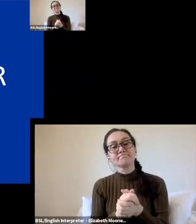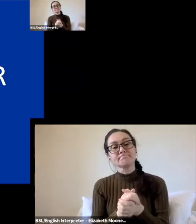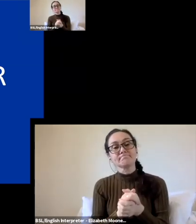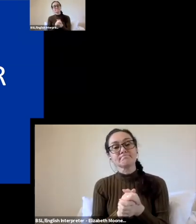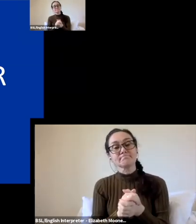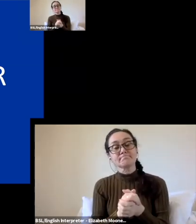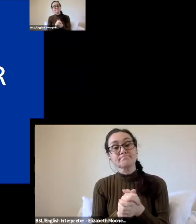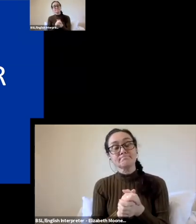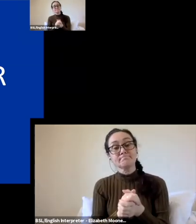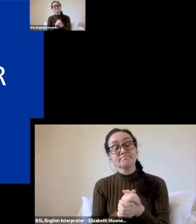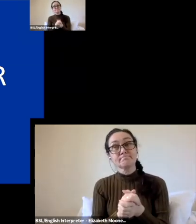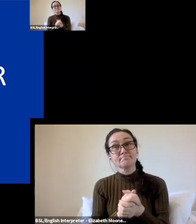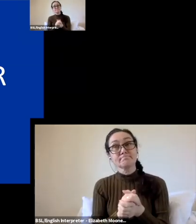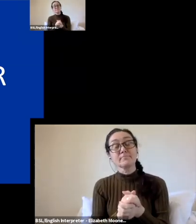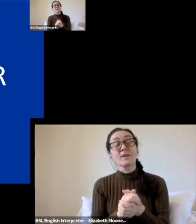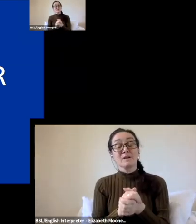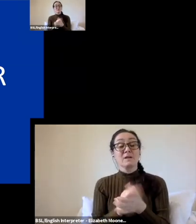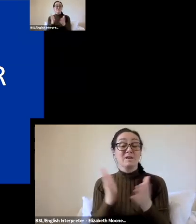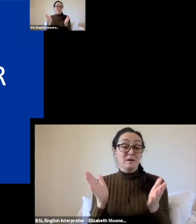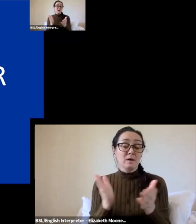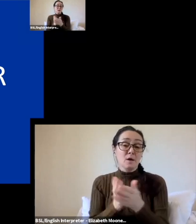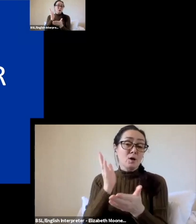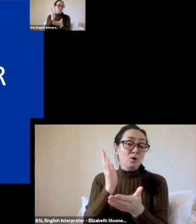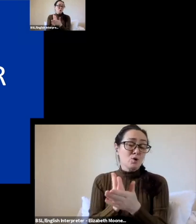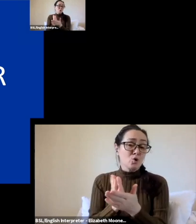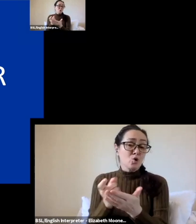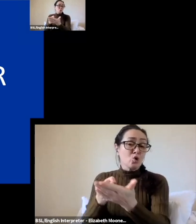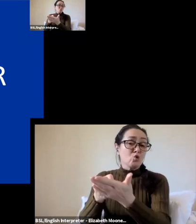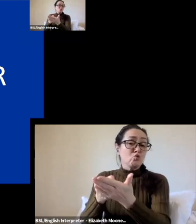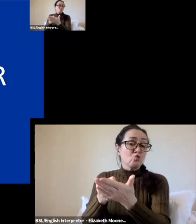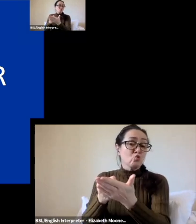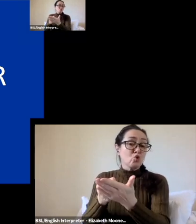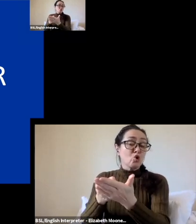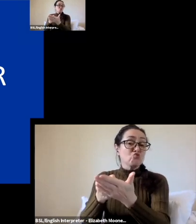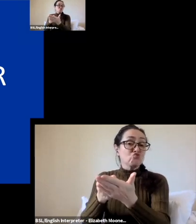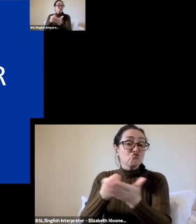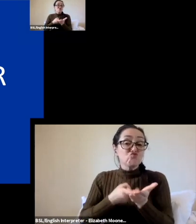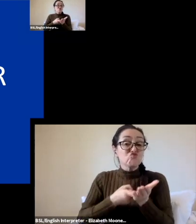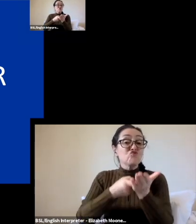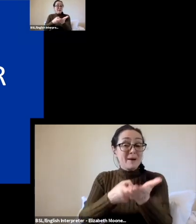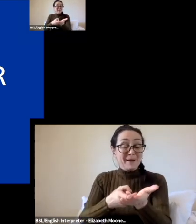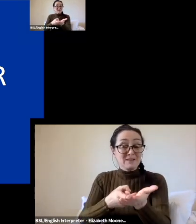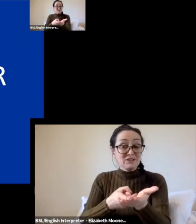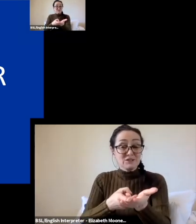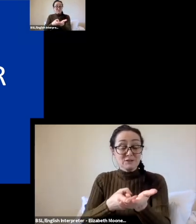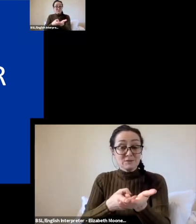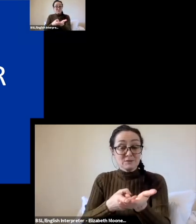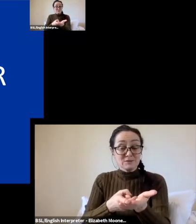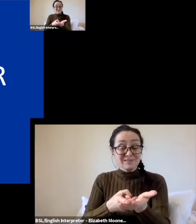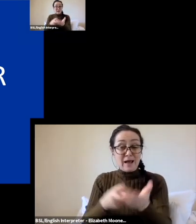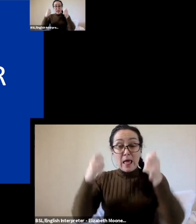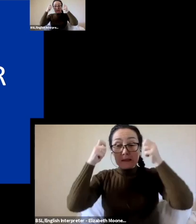It's true that the recommendations that are issued during this process are not legally